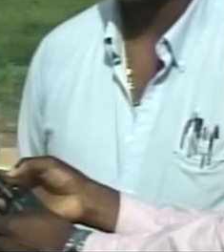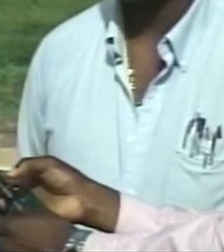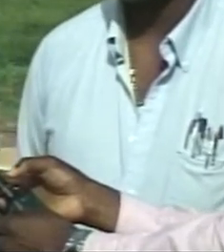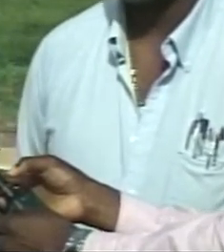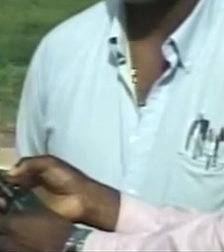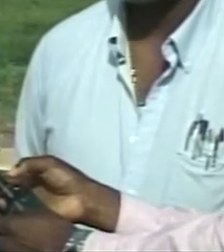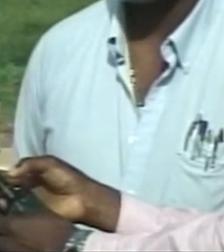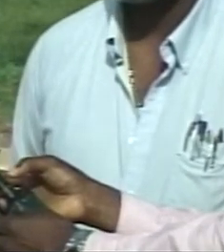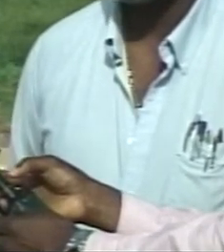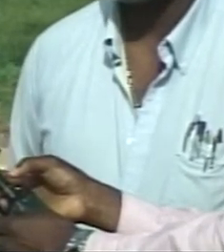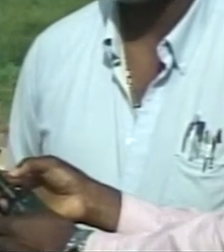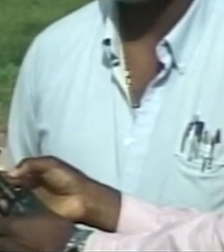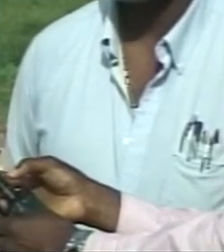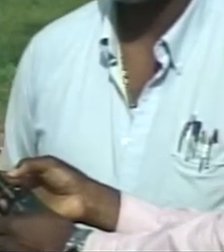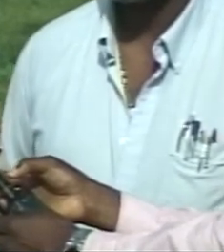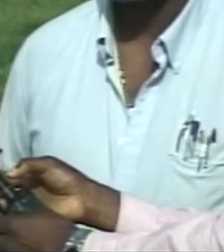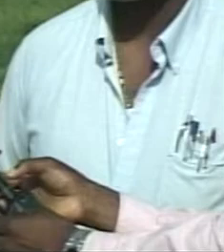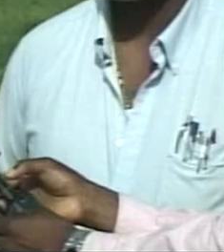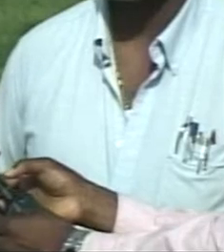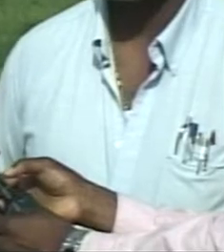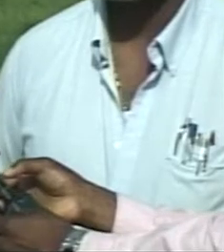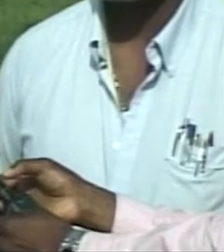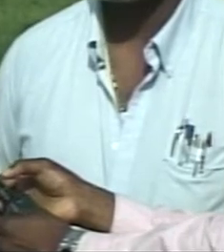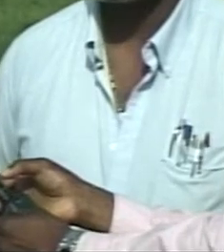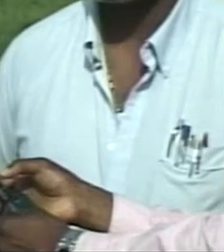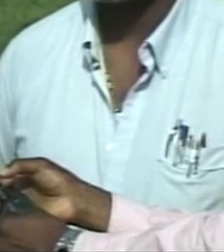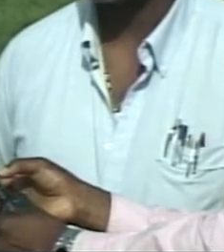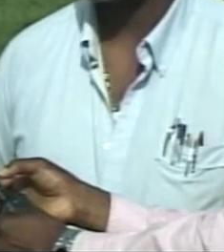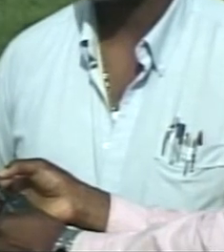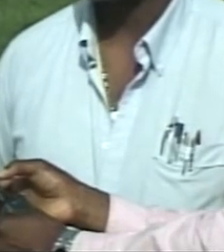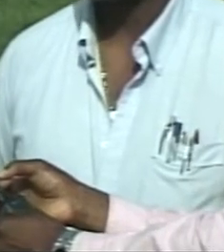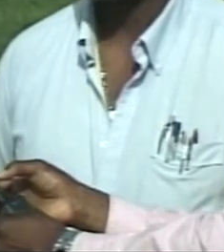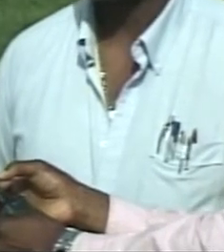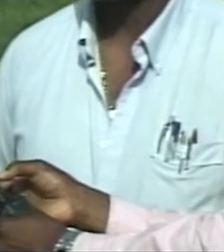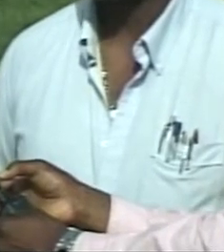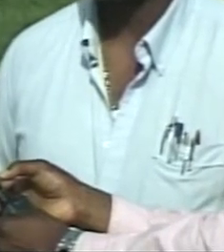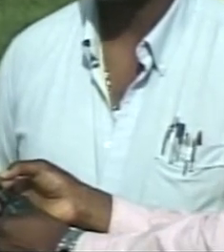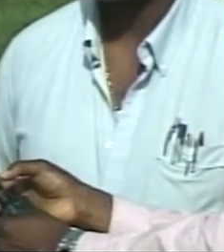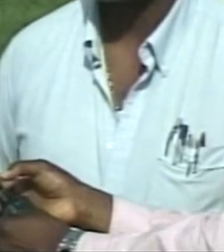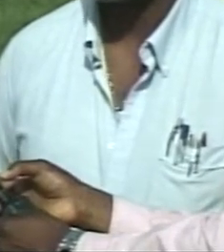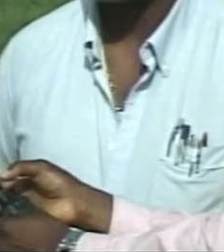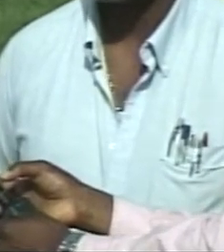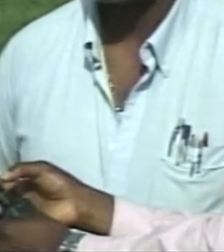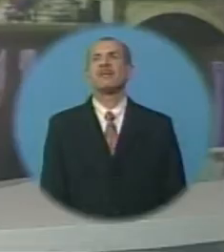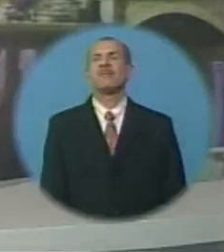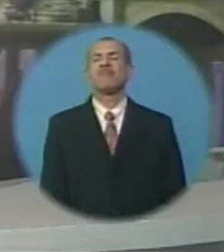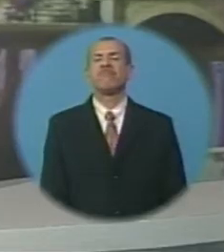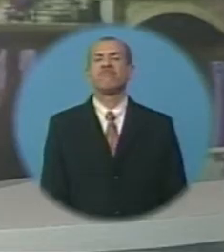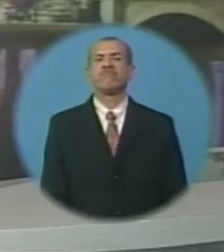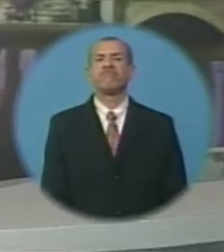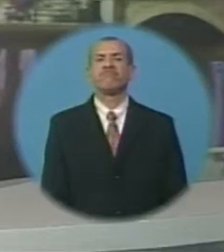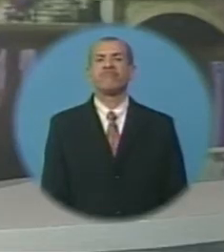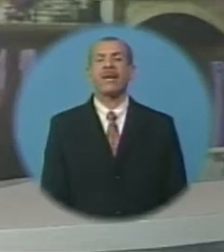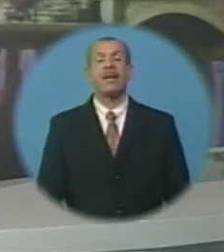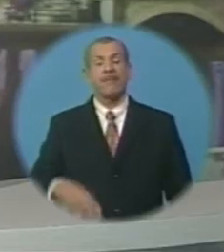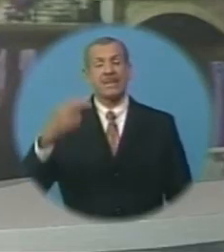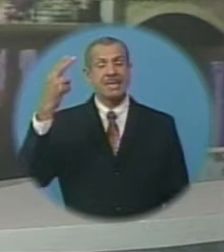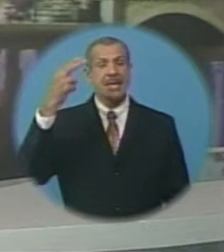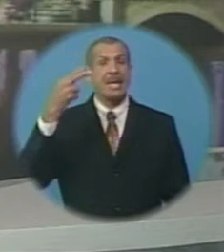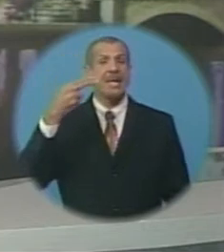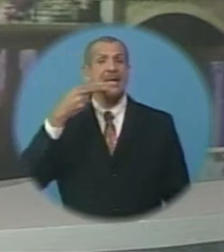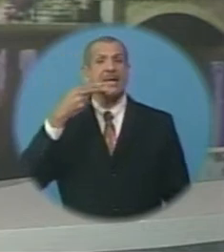you're entitled to it, but what are we going to do at the end of the day? After you have an opinion, we need to find smart solutions. Ms. Haig says